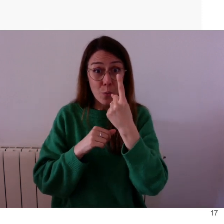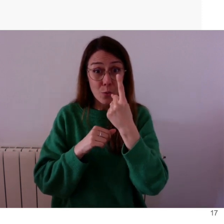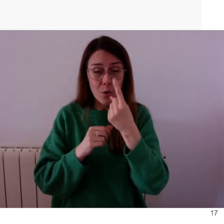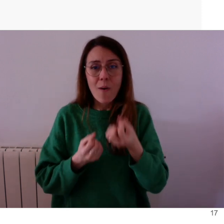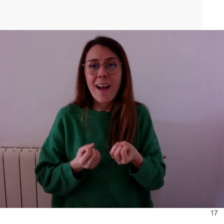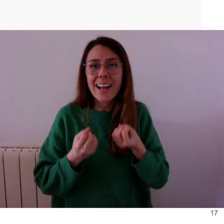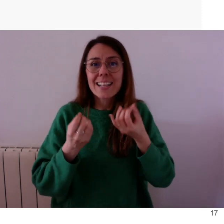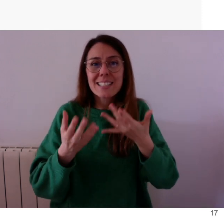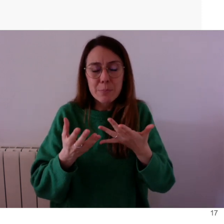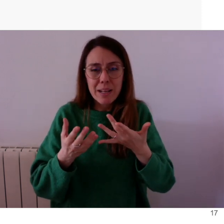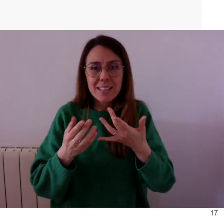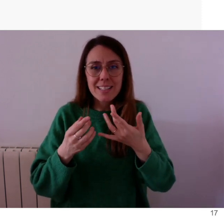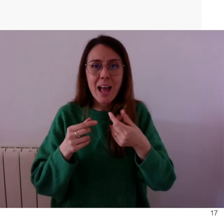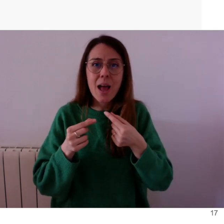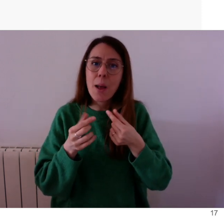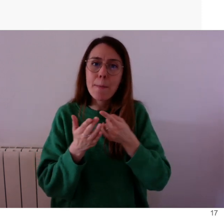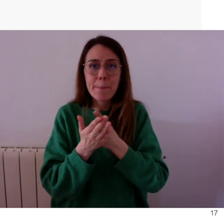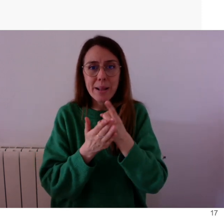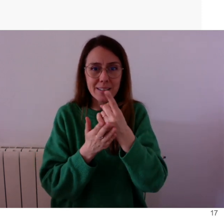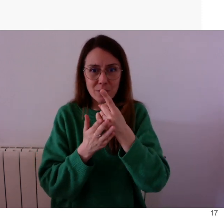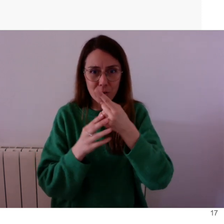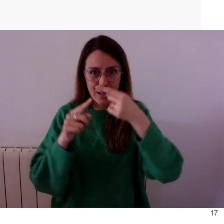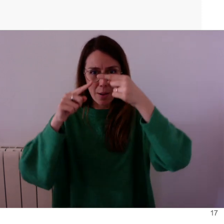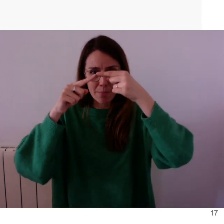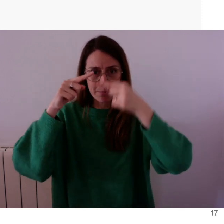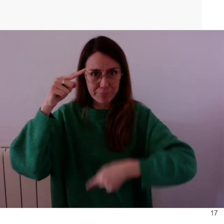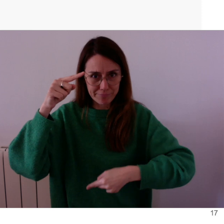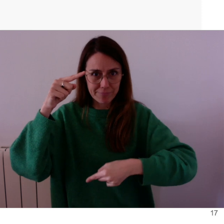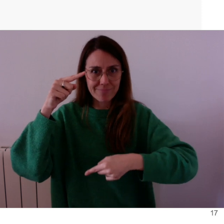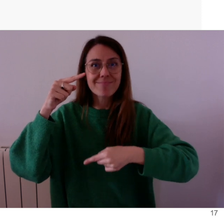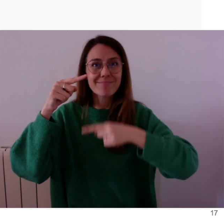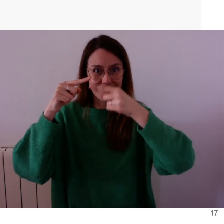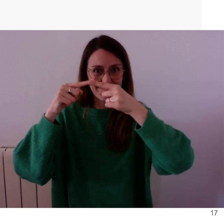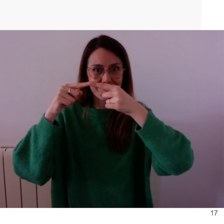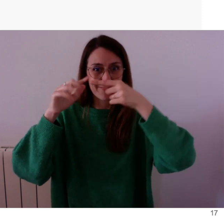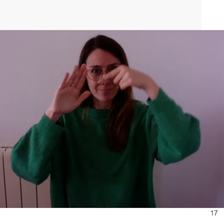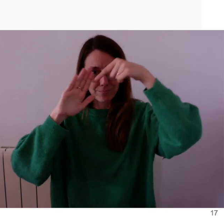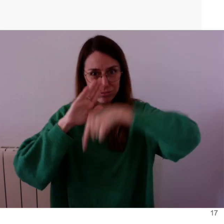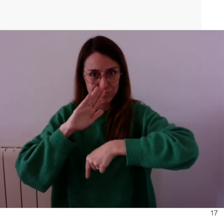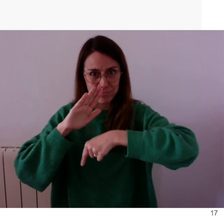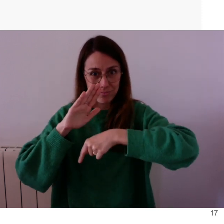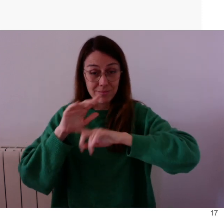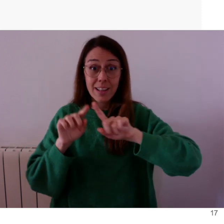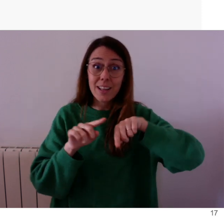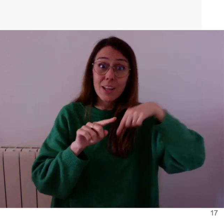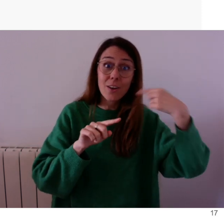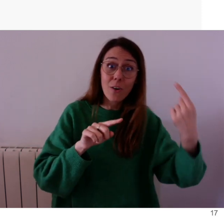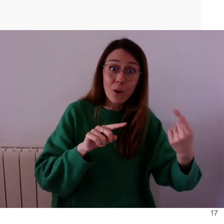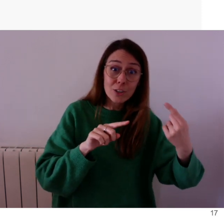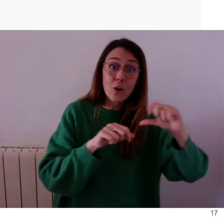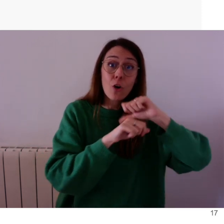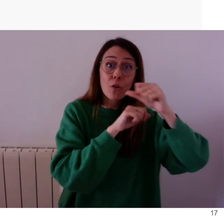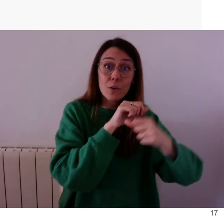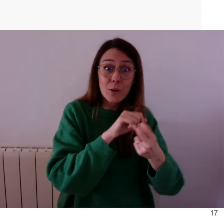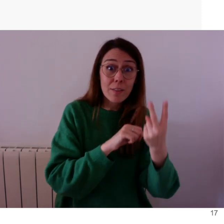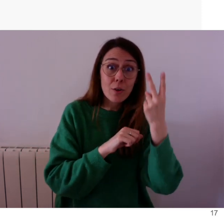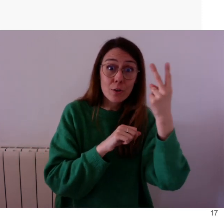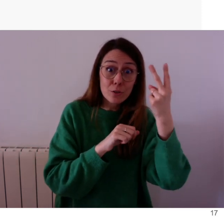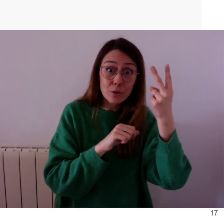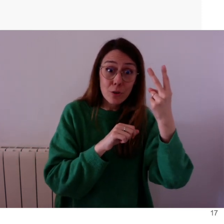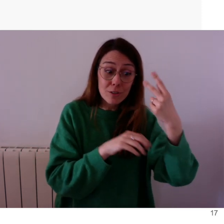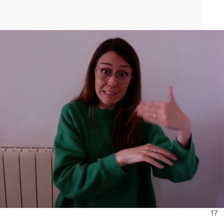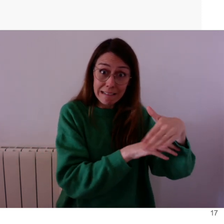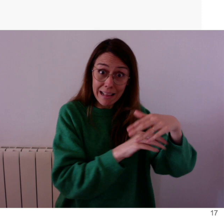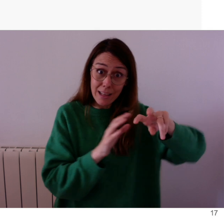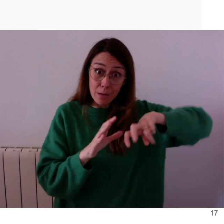the classifier handshape used to refer to the reintroduced cat is handshape